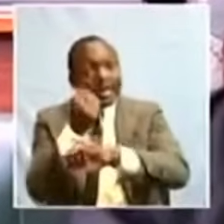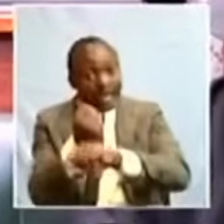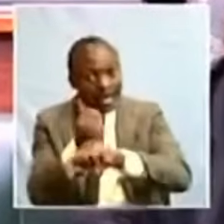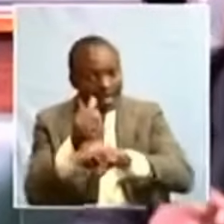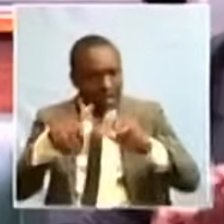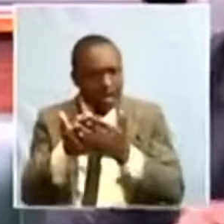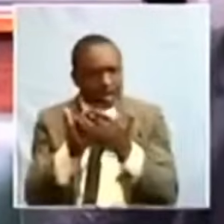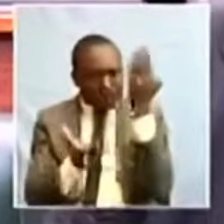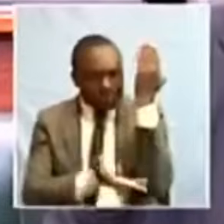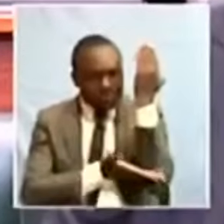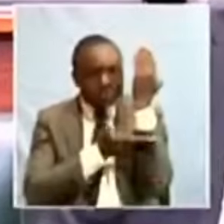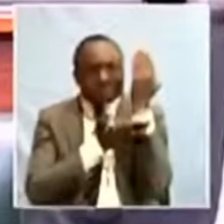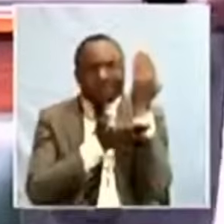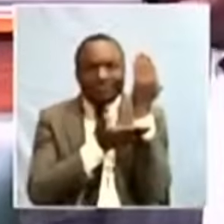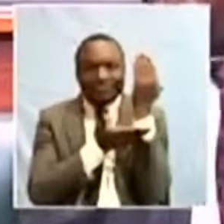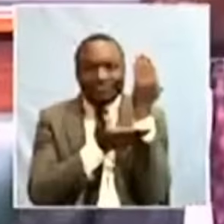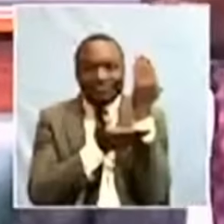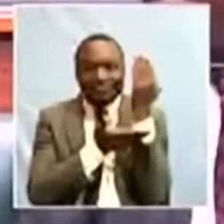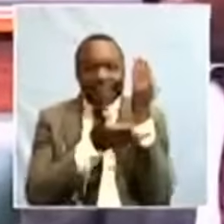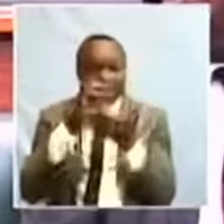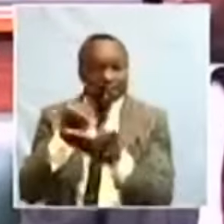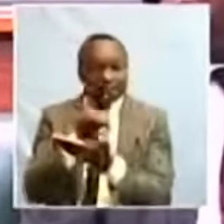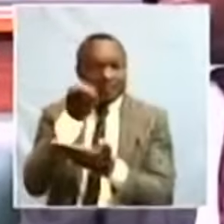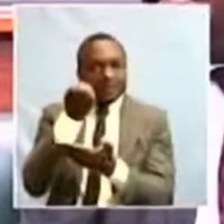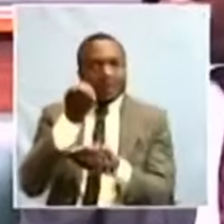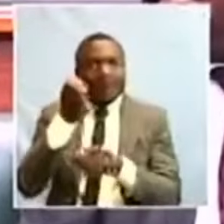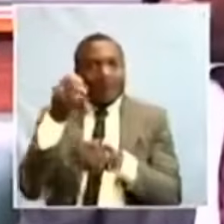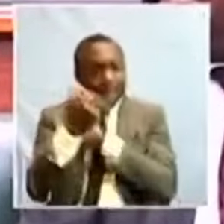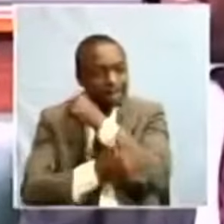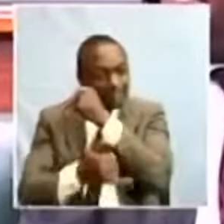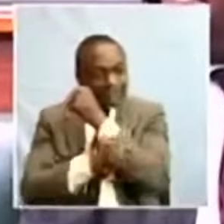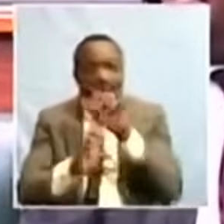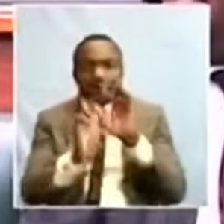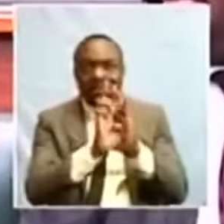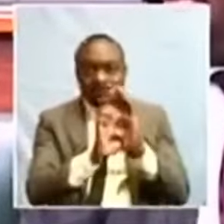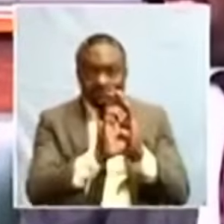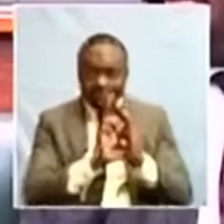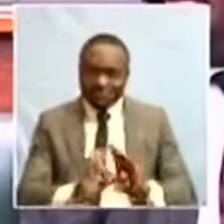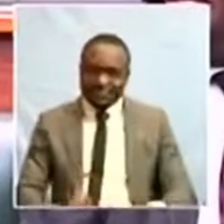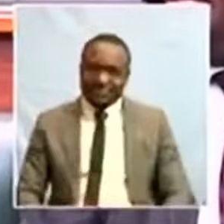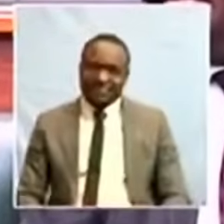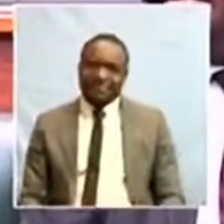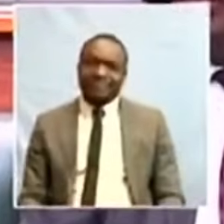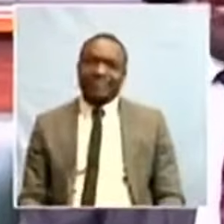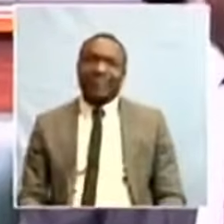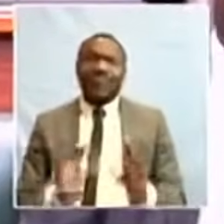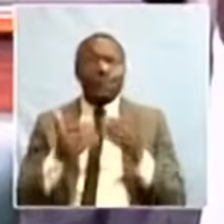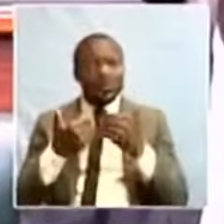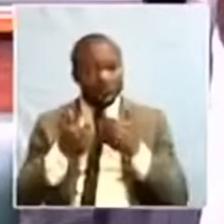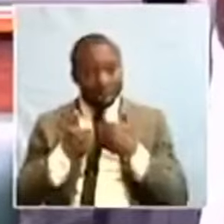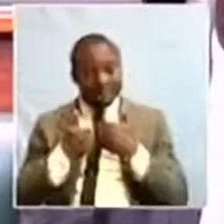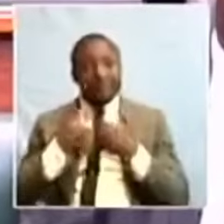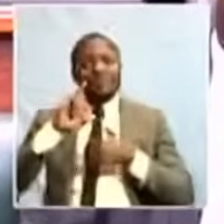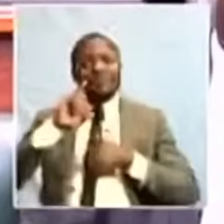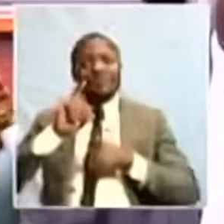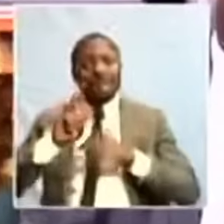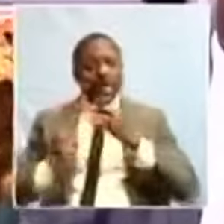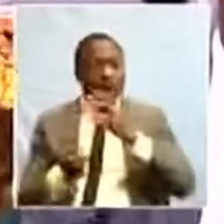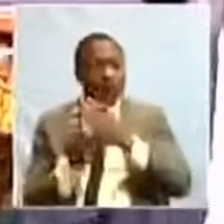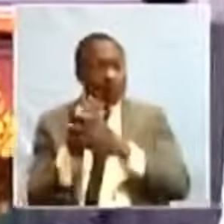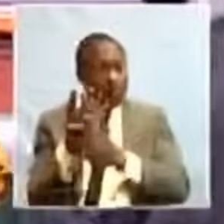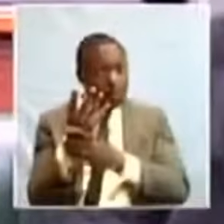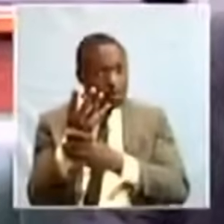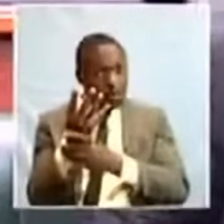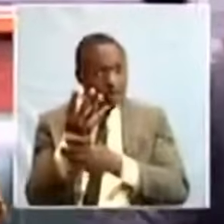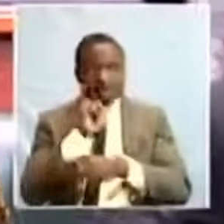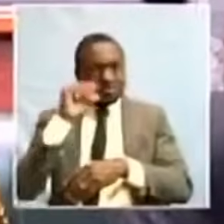we improve the economy of our country, for example? We have to grow. I